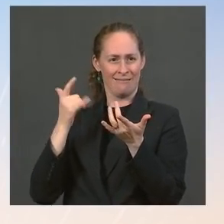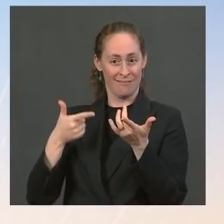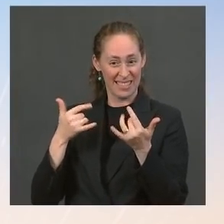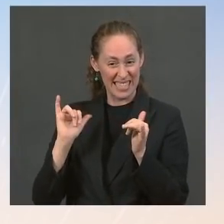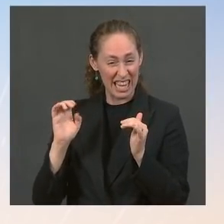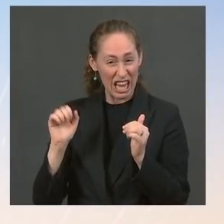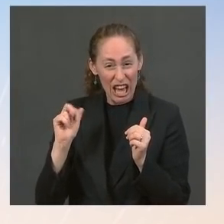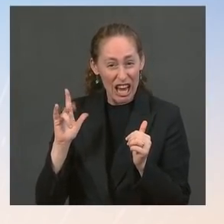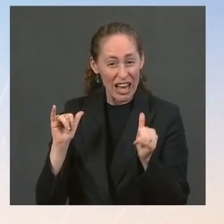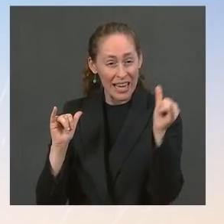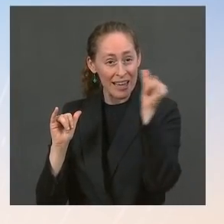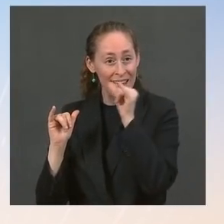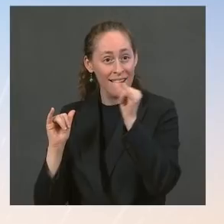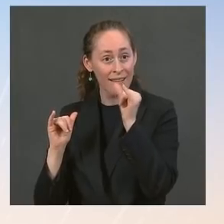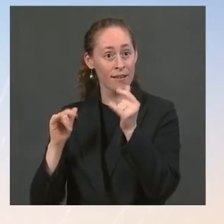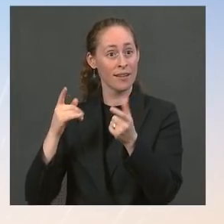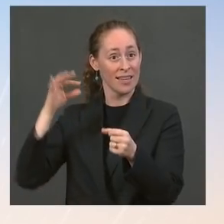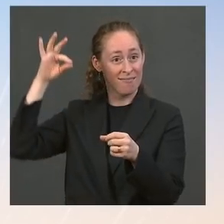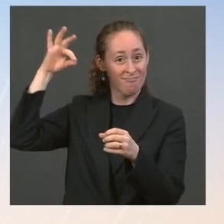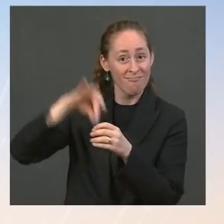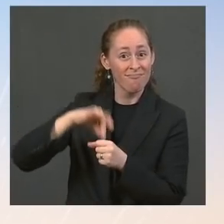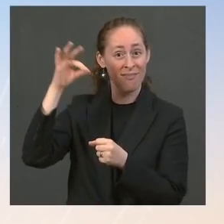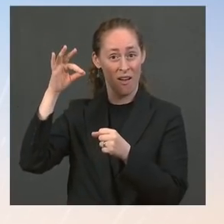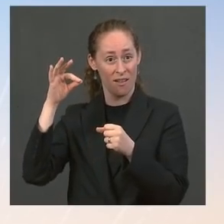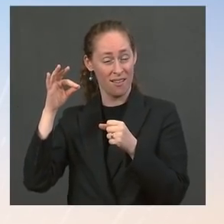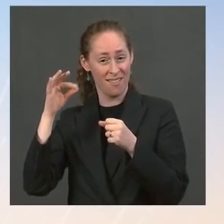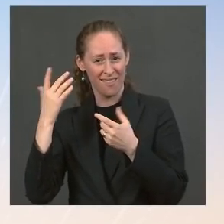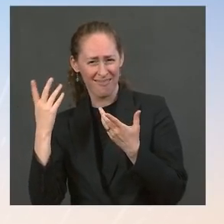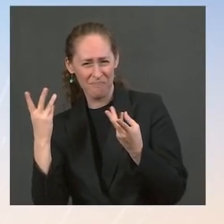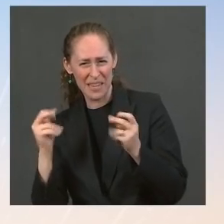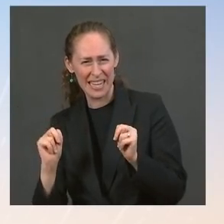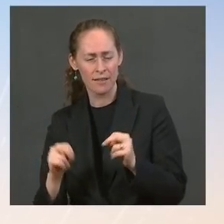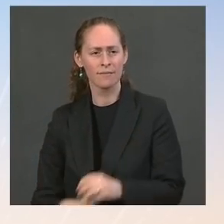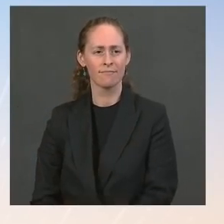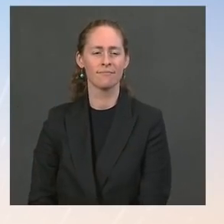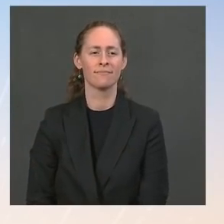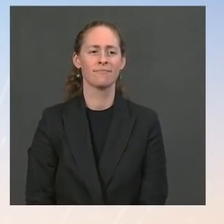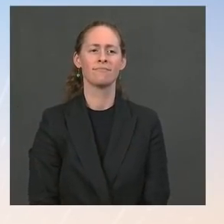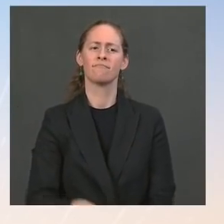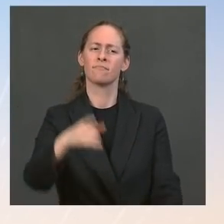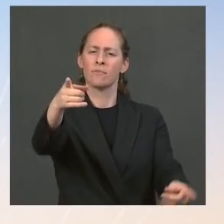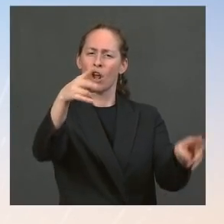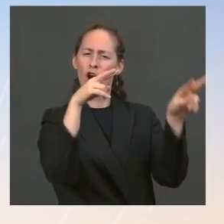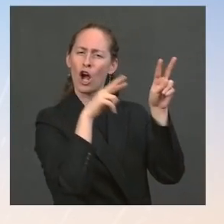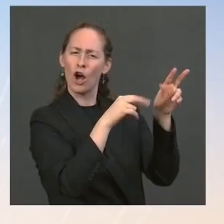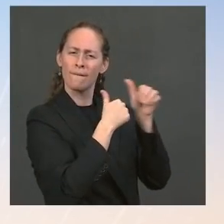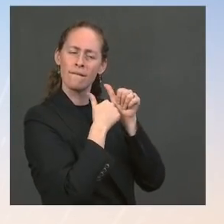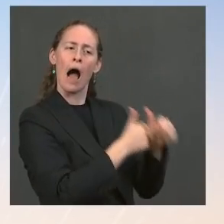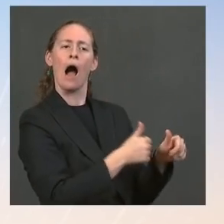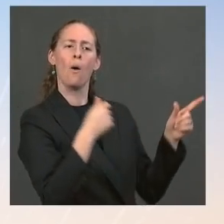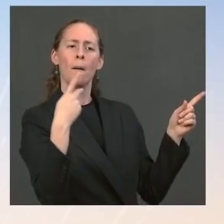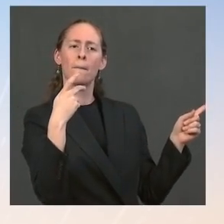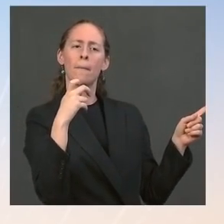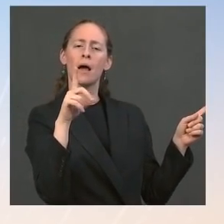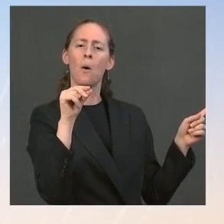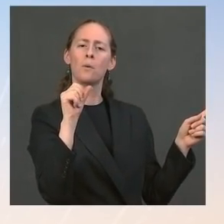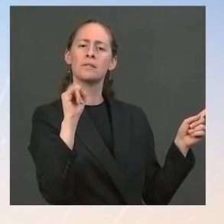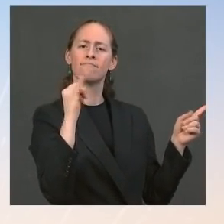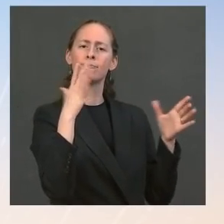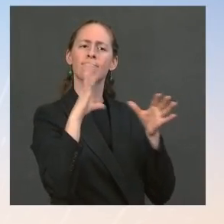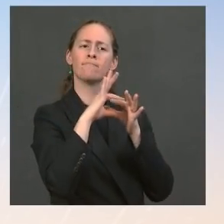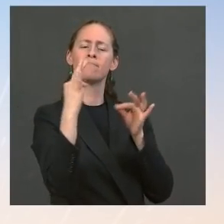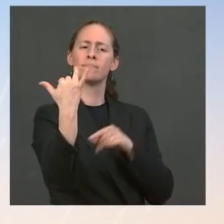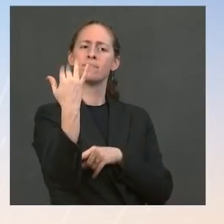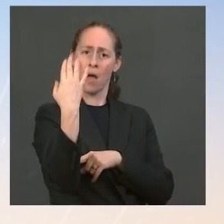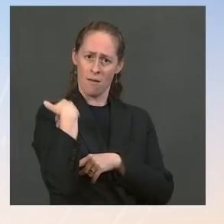a vote for the end of the week. Well, I would point you again to what Speaker Pelosi said earlier today. In the end stages, the later stages of